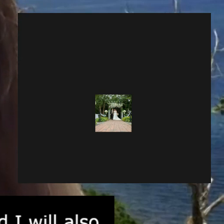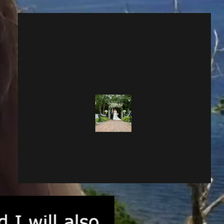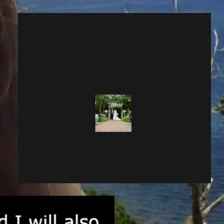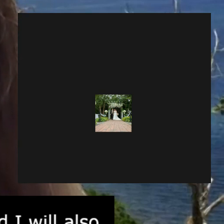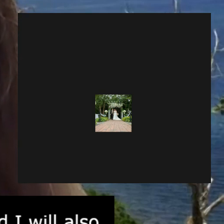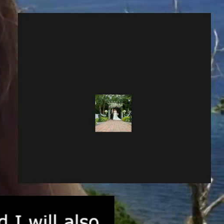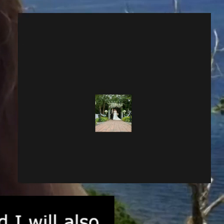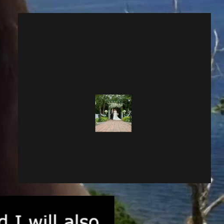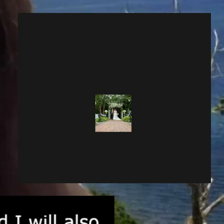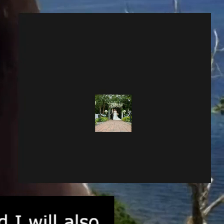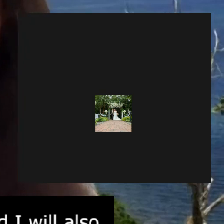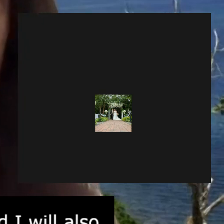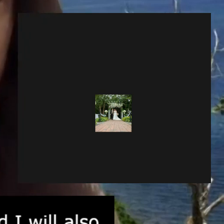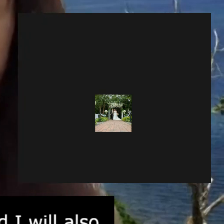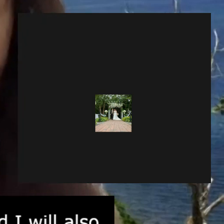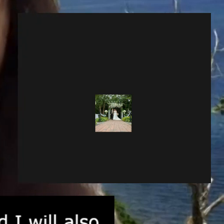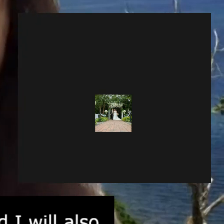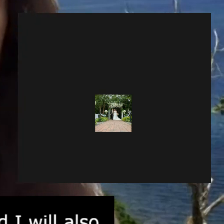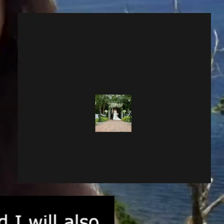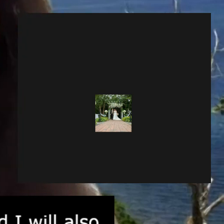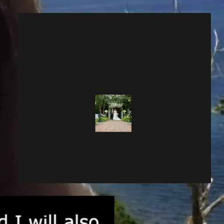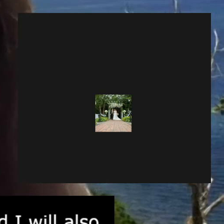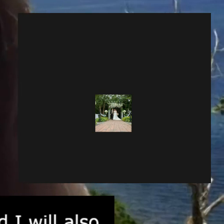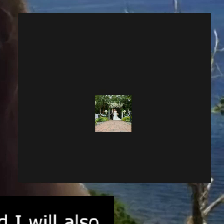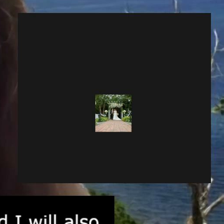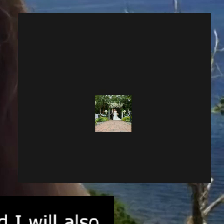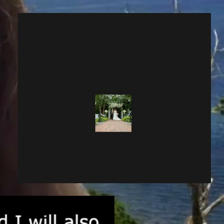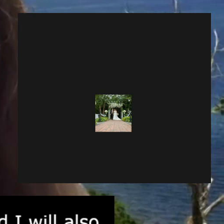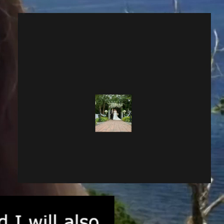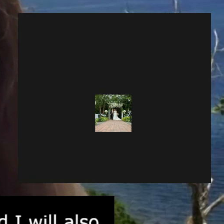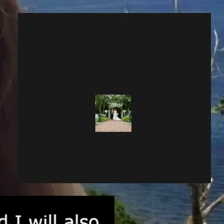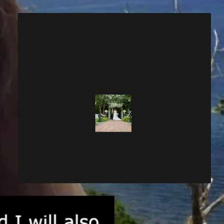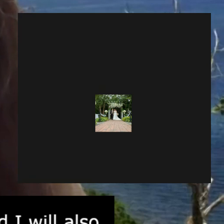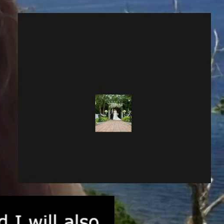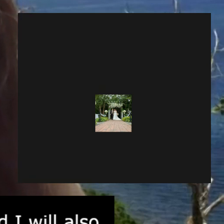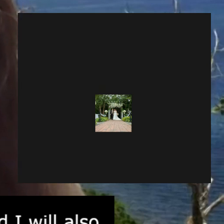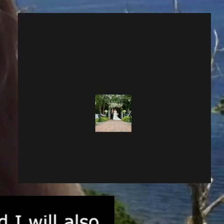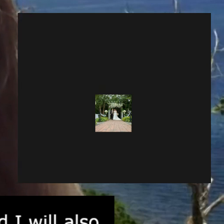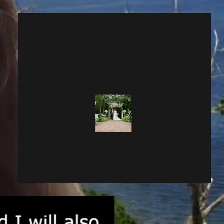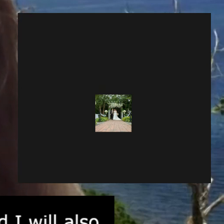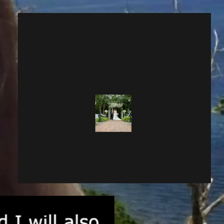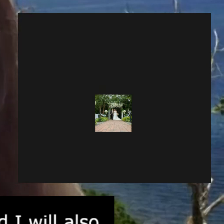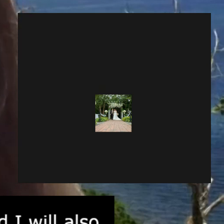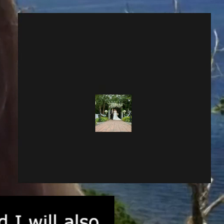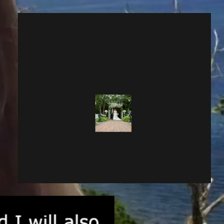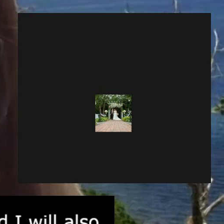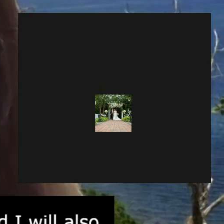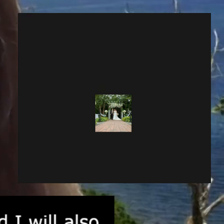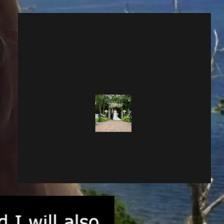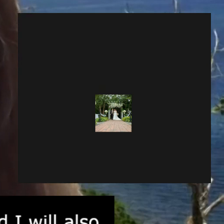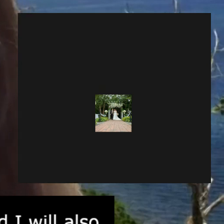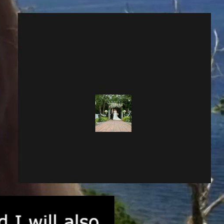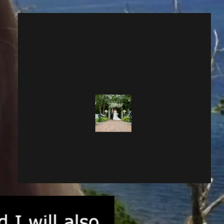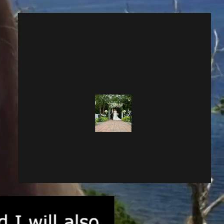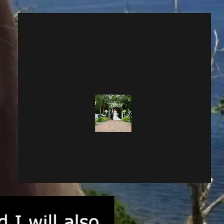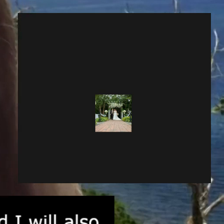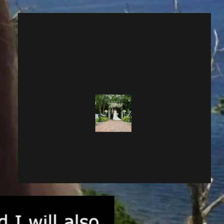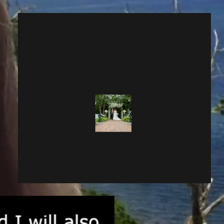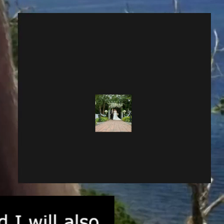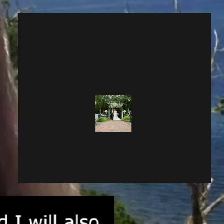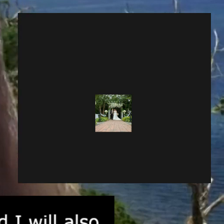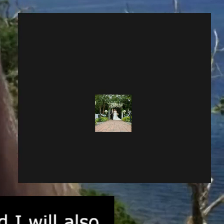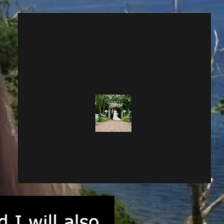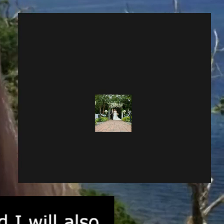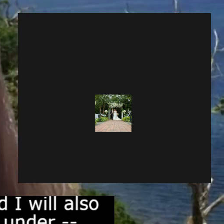website under there's a under menu bar. There's a toolkit